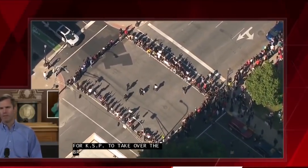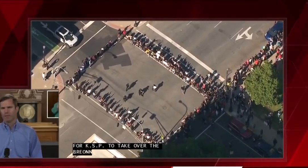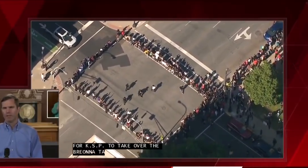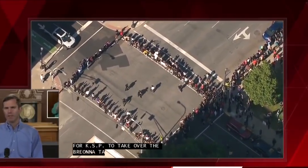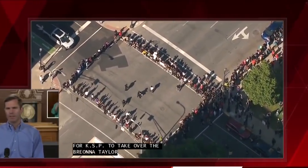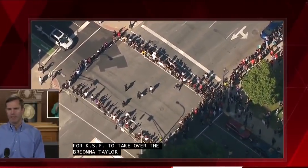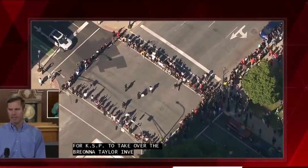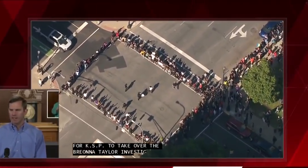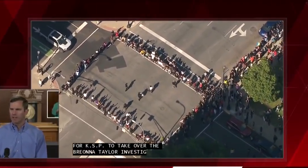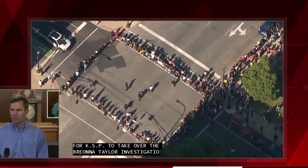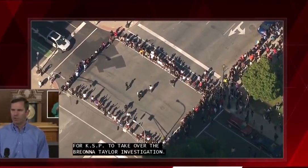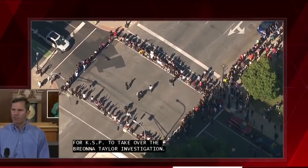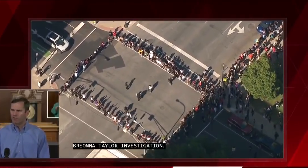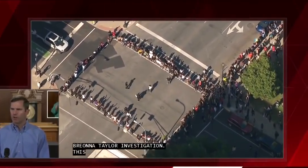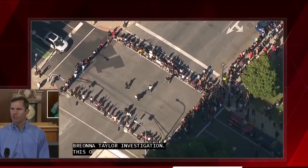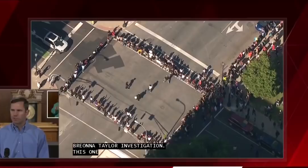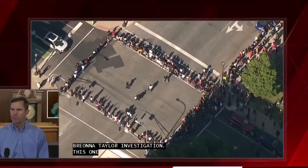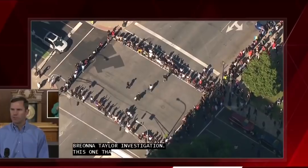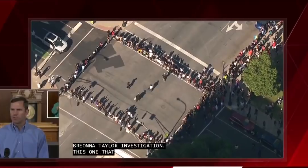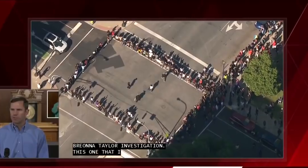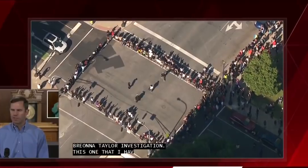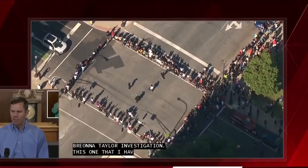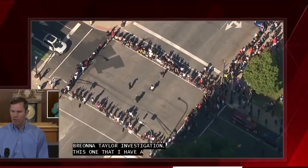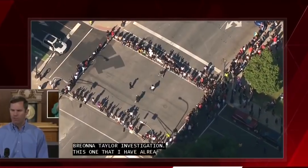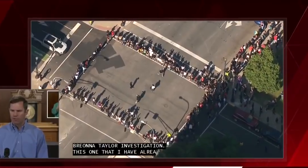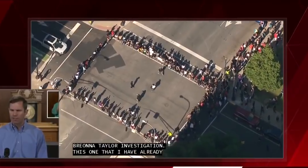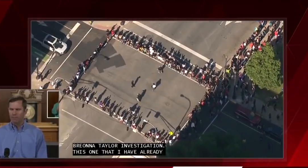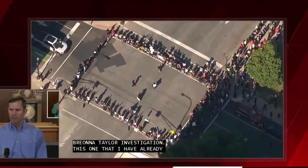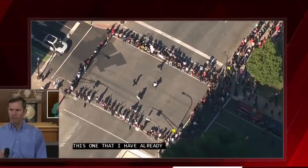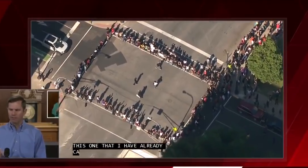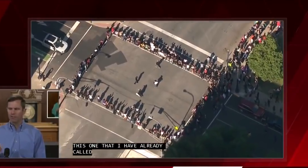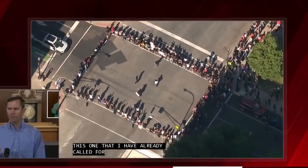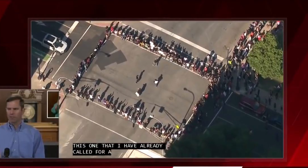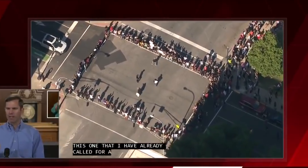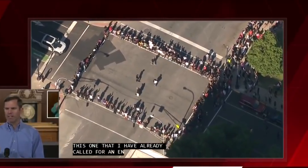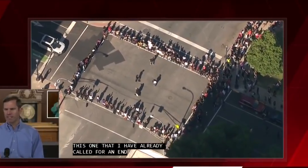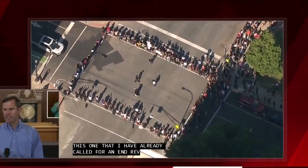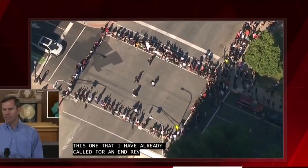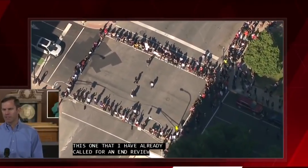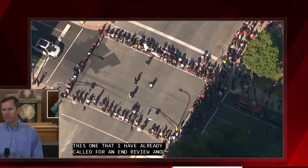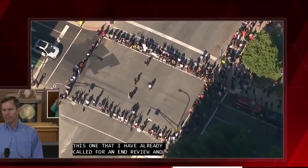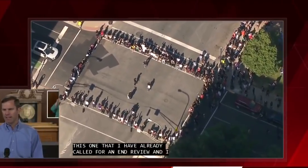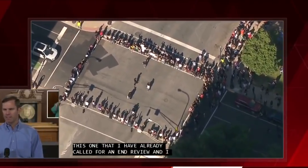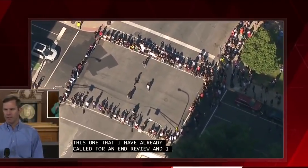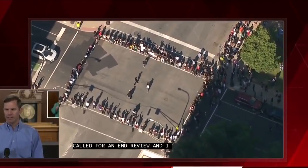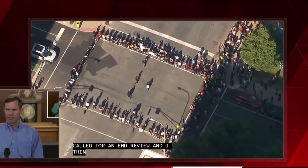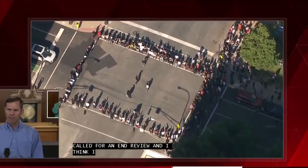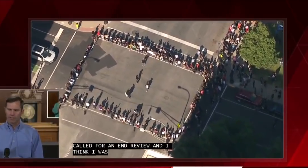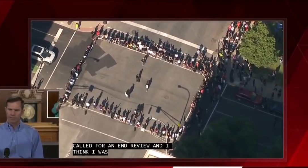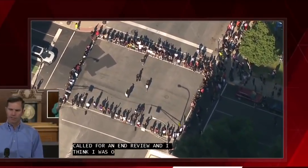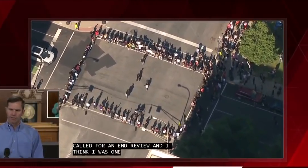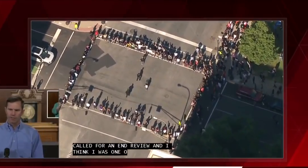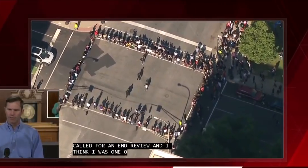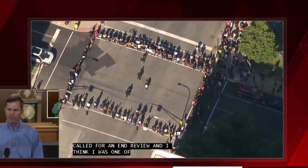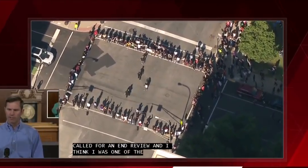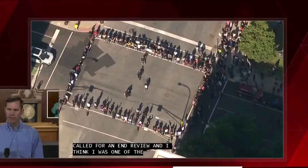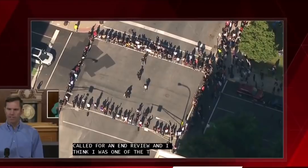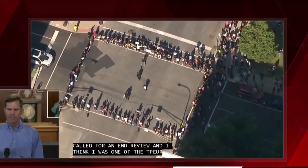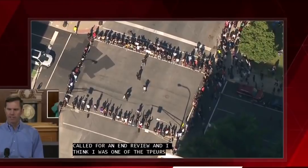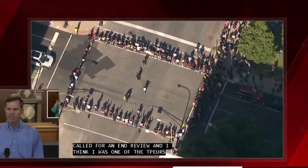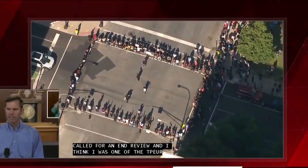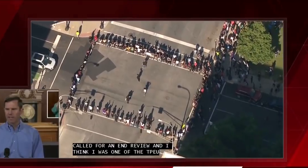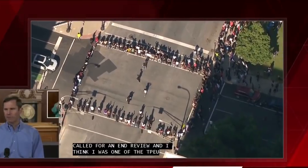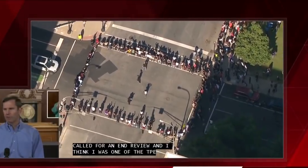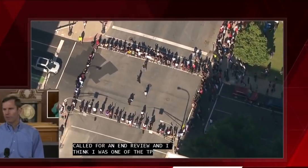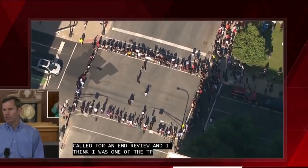review, and I think I was one of the first to call for an independent review of Breonna Taylor's case by the Attorney General, the U.S.